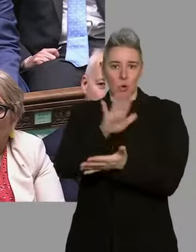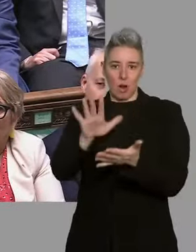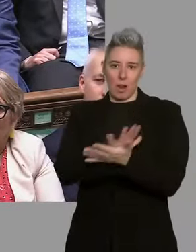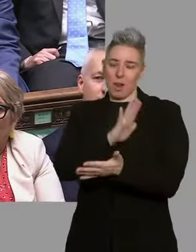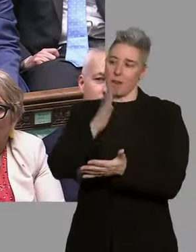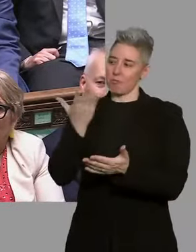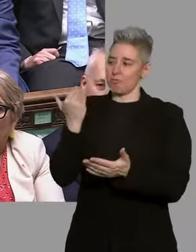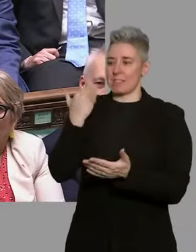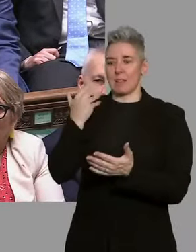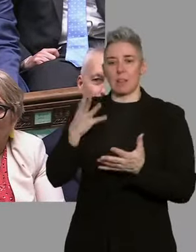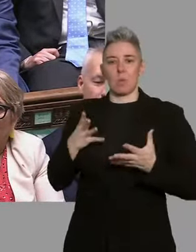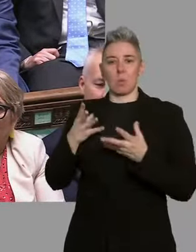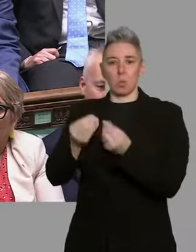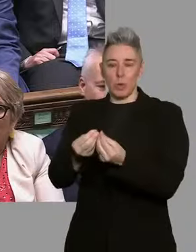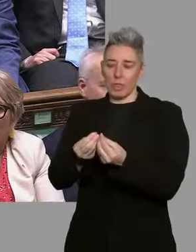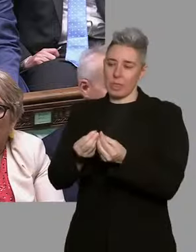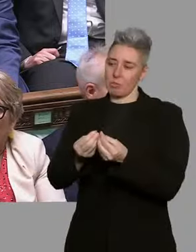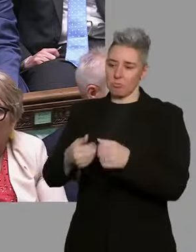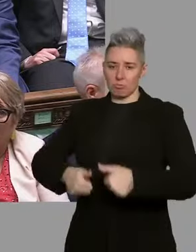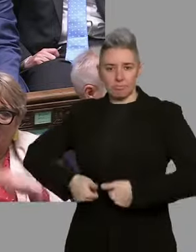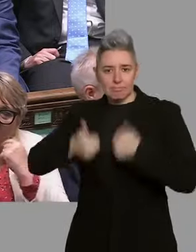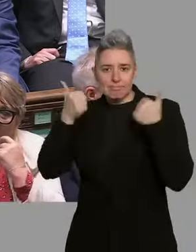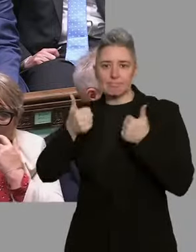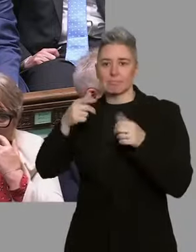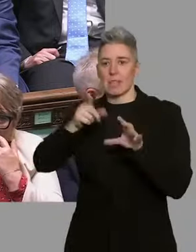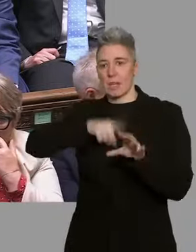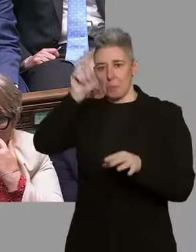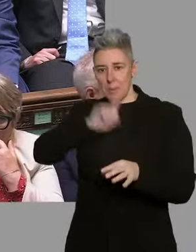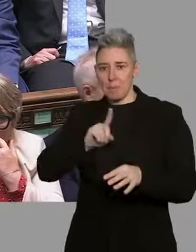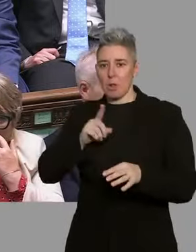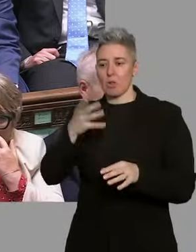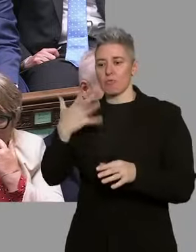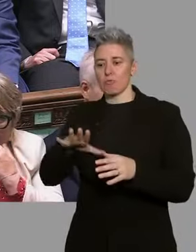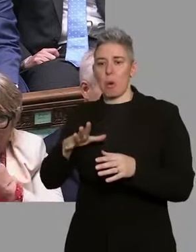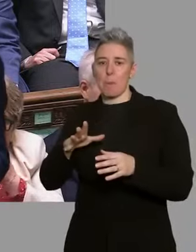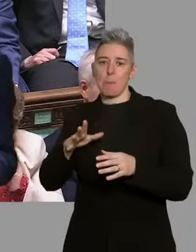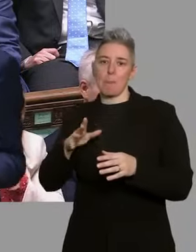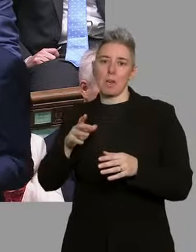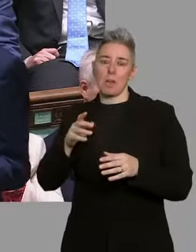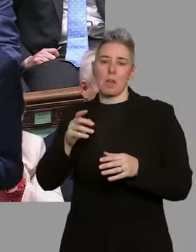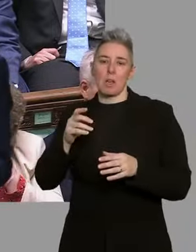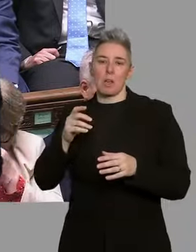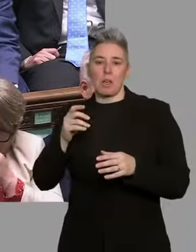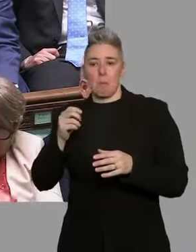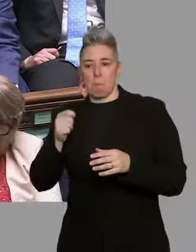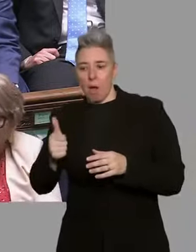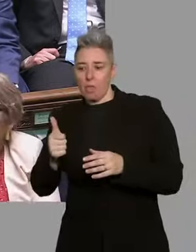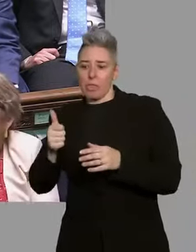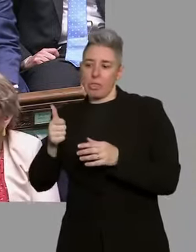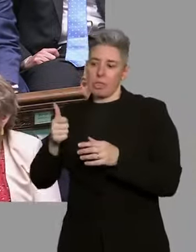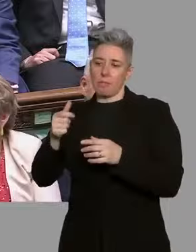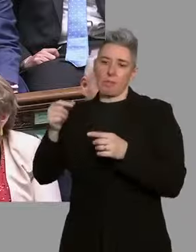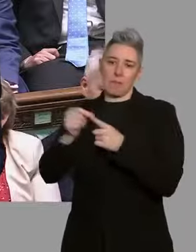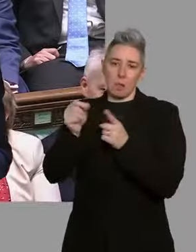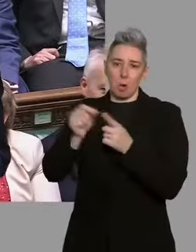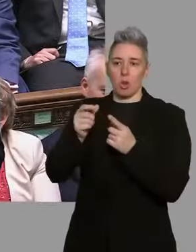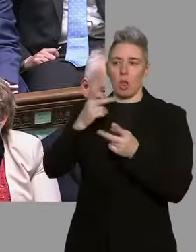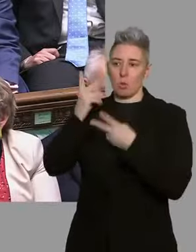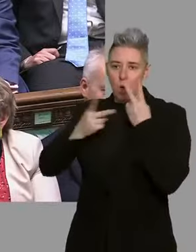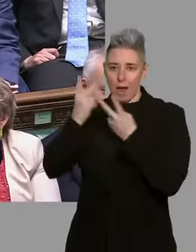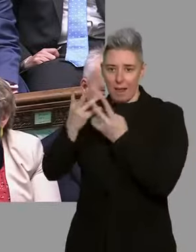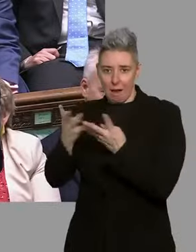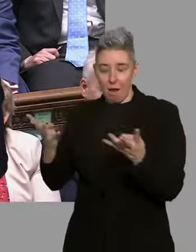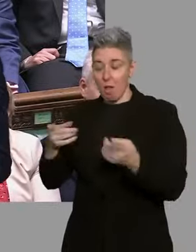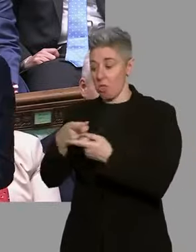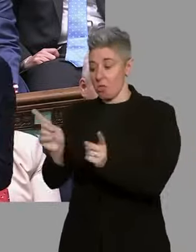people from the Bath Philharmonia Young Carers Choir. They're a brilliant example of the power of music to make